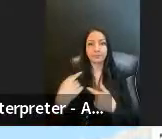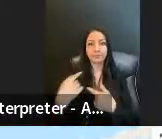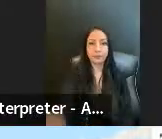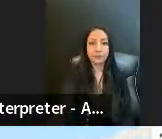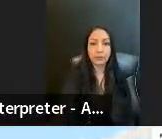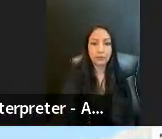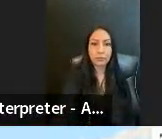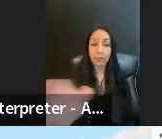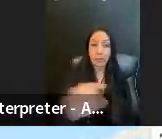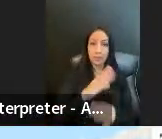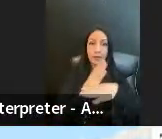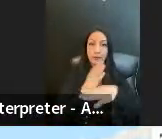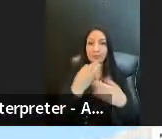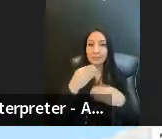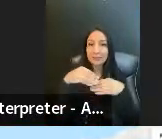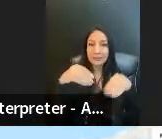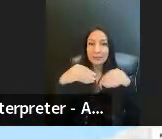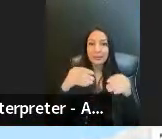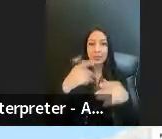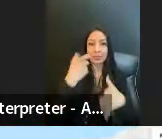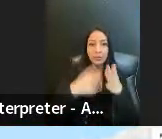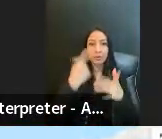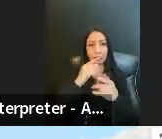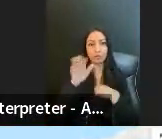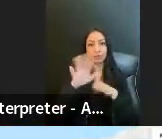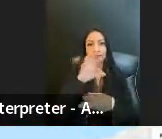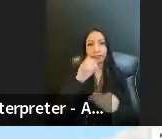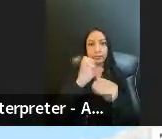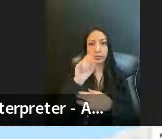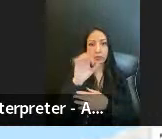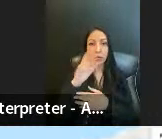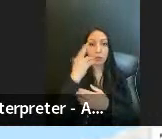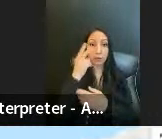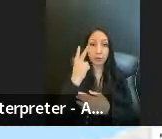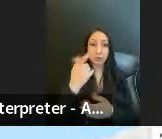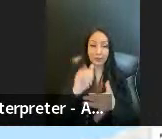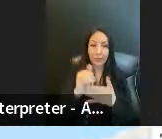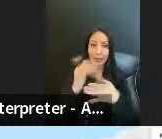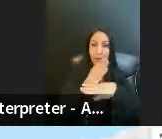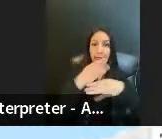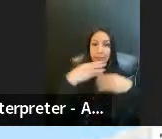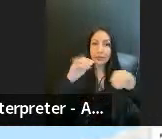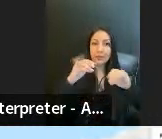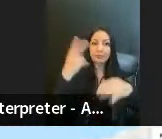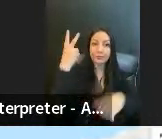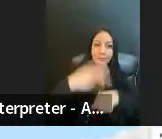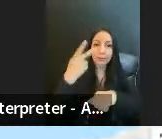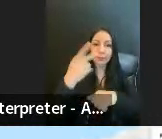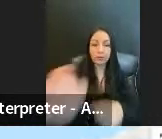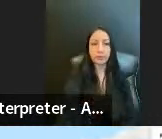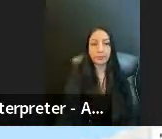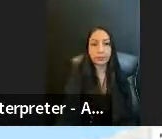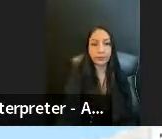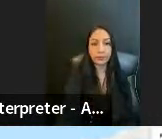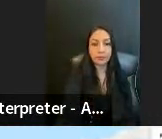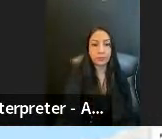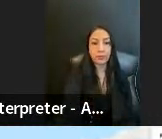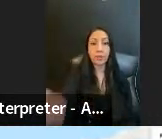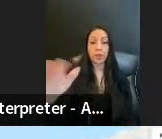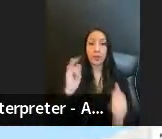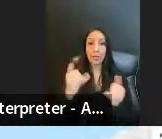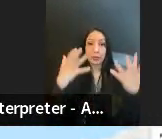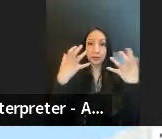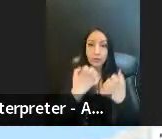sale price. A score of 2 would be that the average sale price doubled. So the darker color